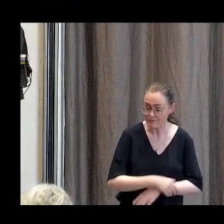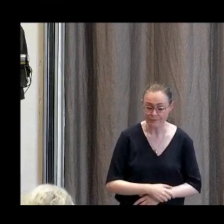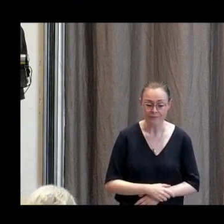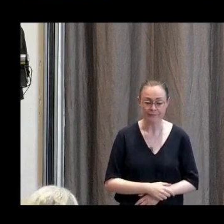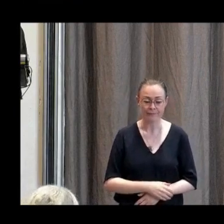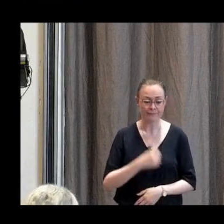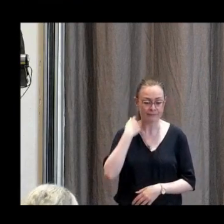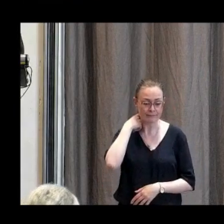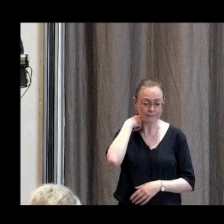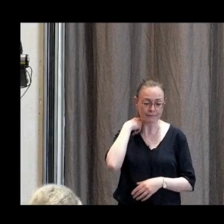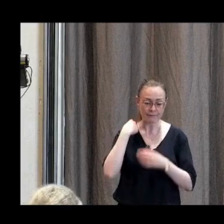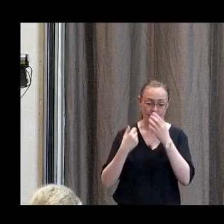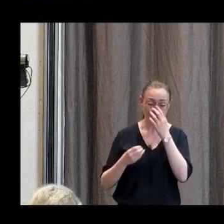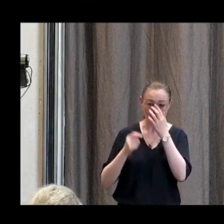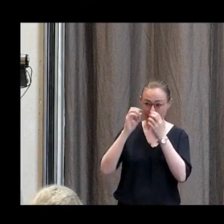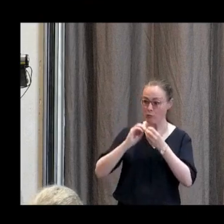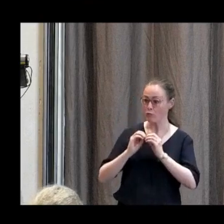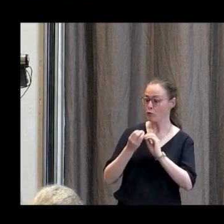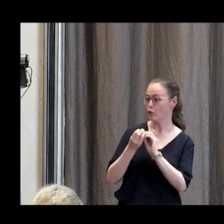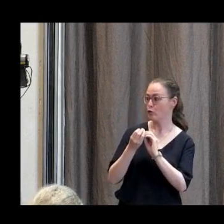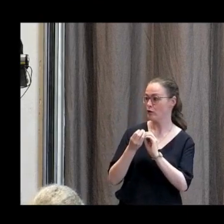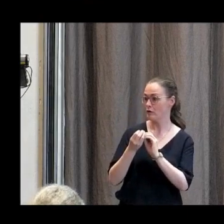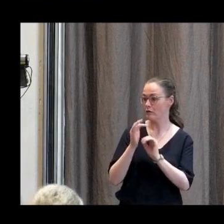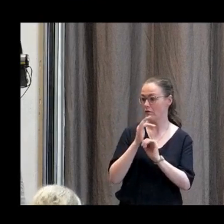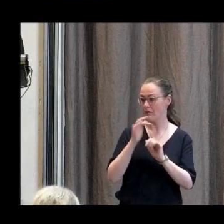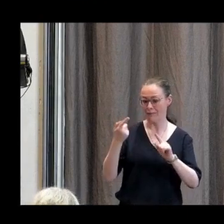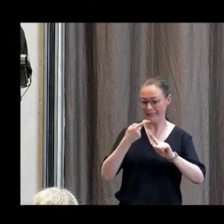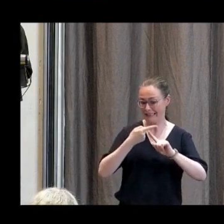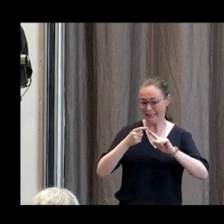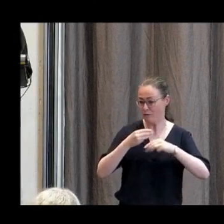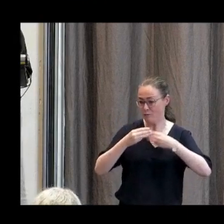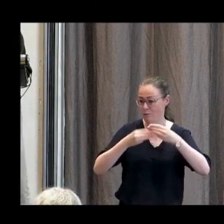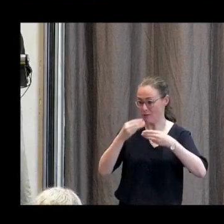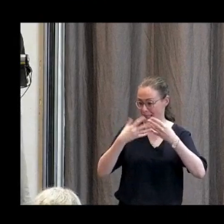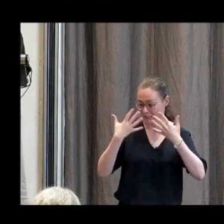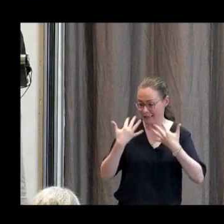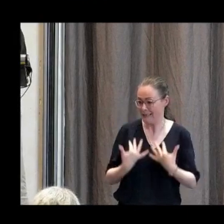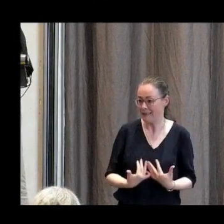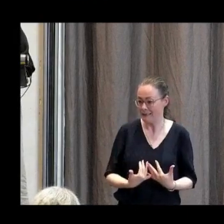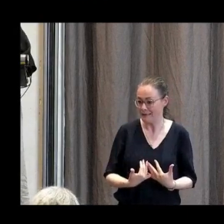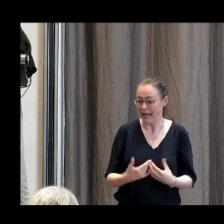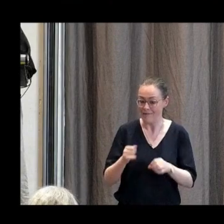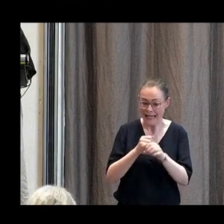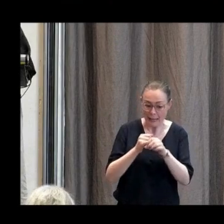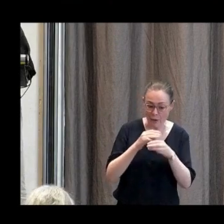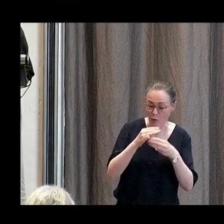So they're produced, we think, through a variety of different processes,